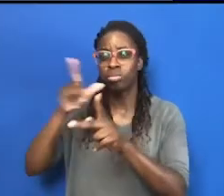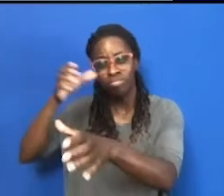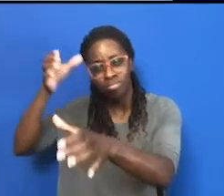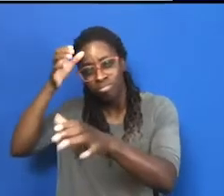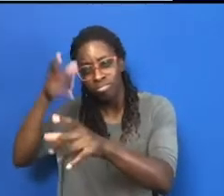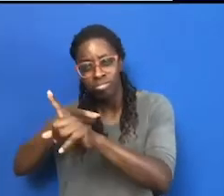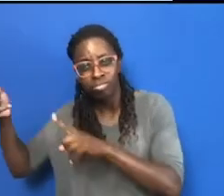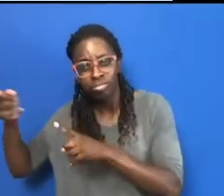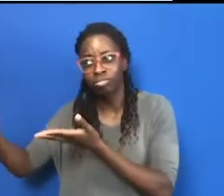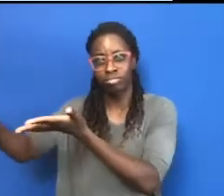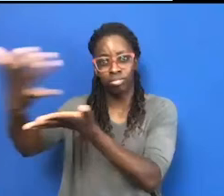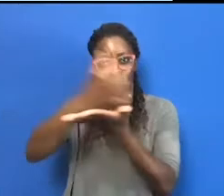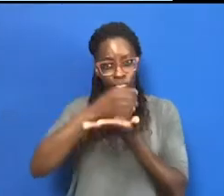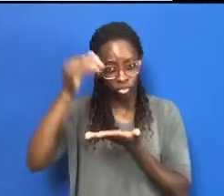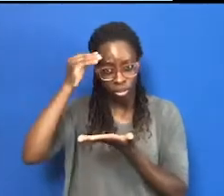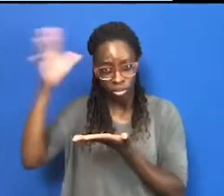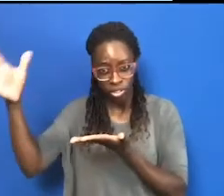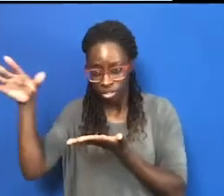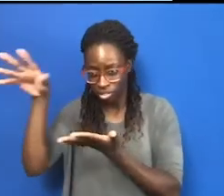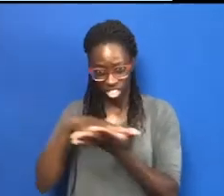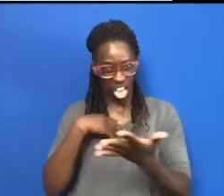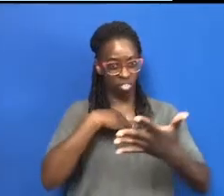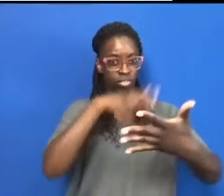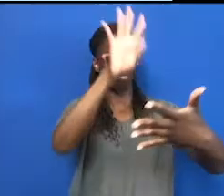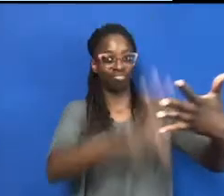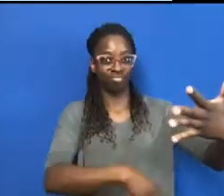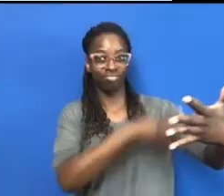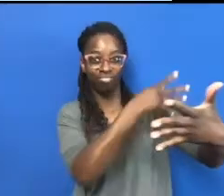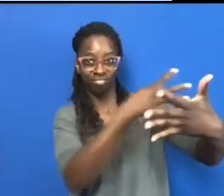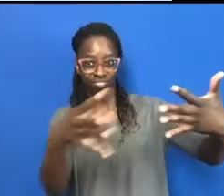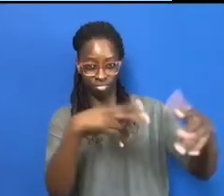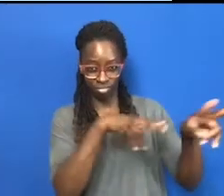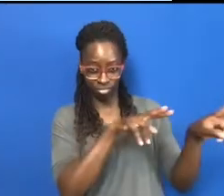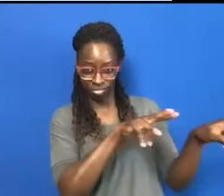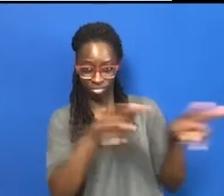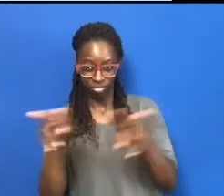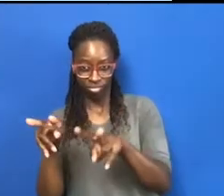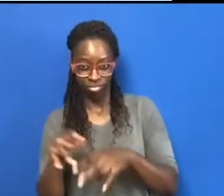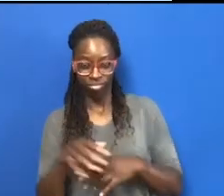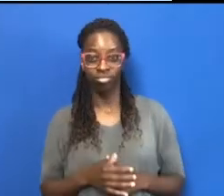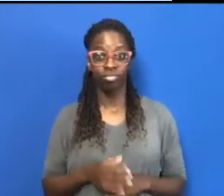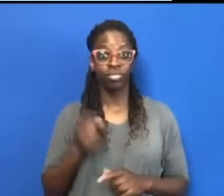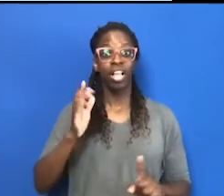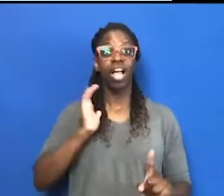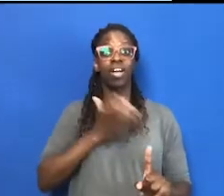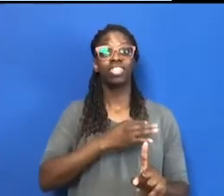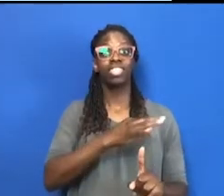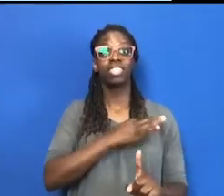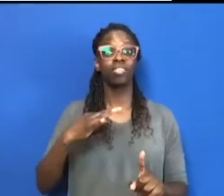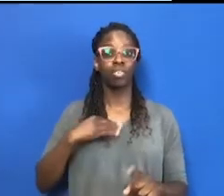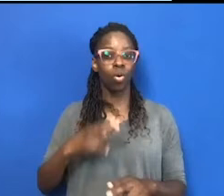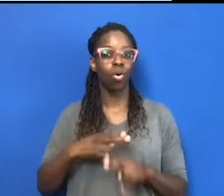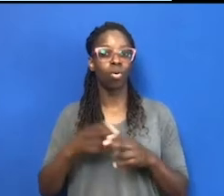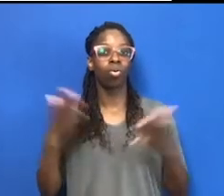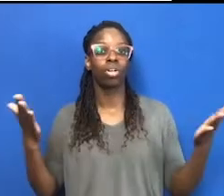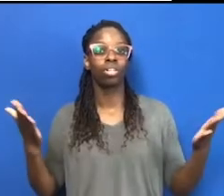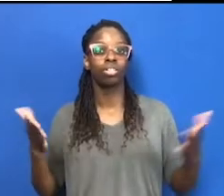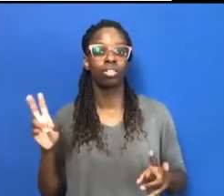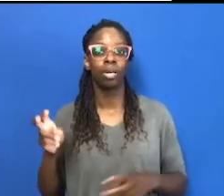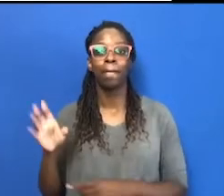spreadsheet workbook, affectionately known to the STEMIE staff as the Beast, to track everything in one place.